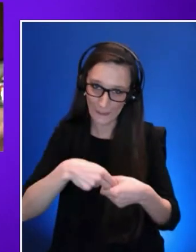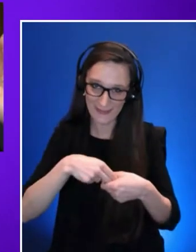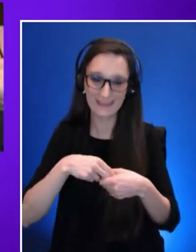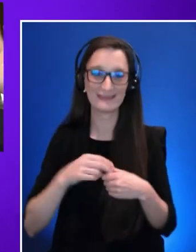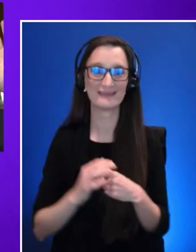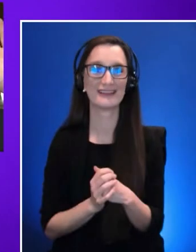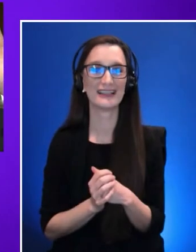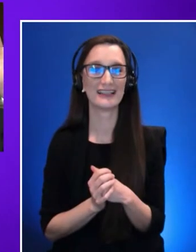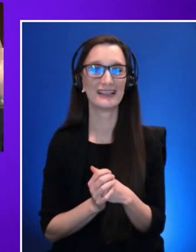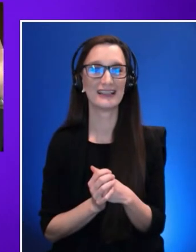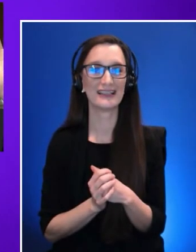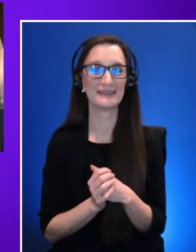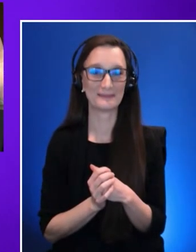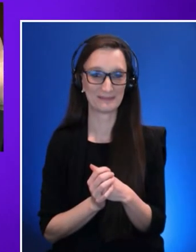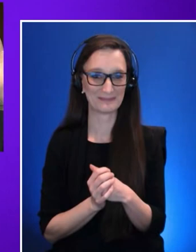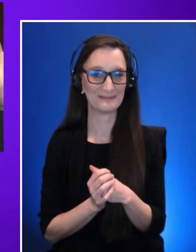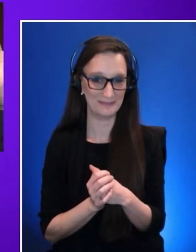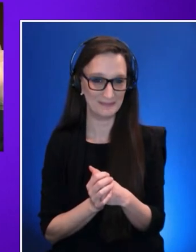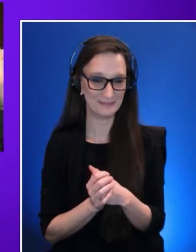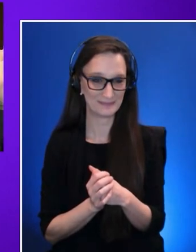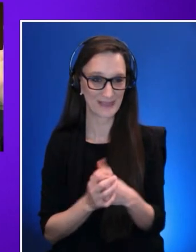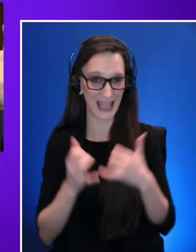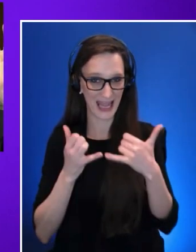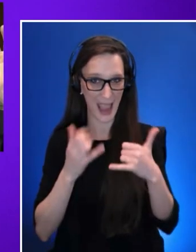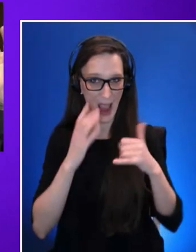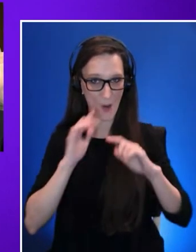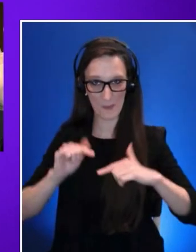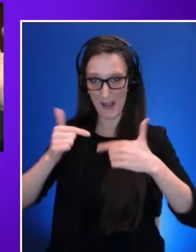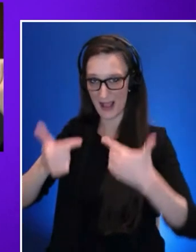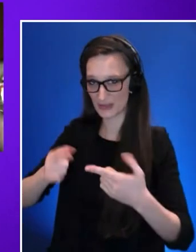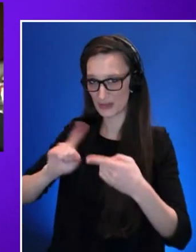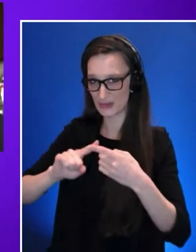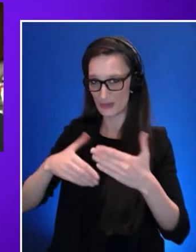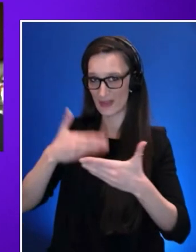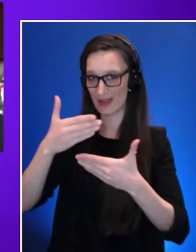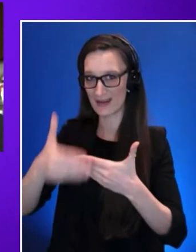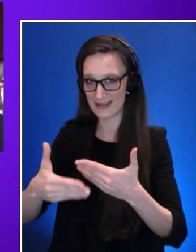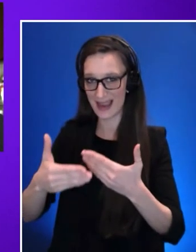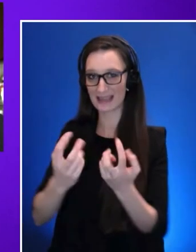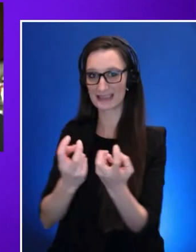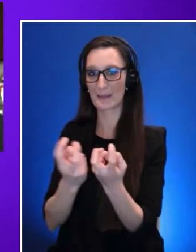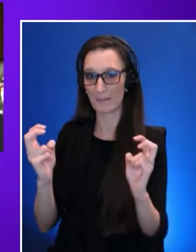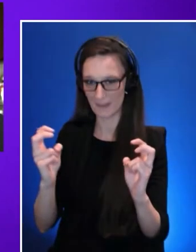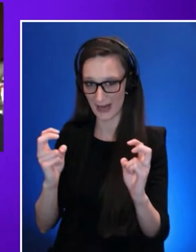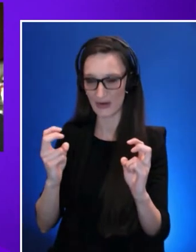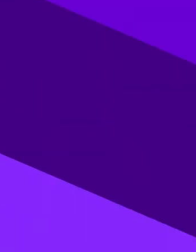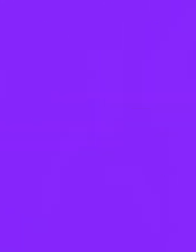I am going to pass it over to our next panel on testing and feedback with disabled users.